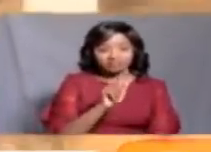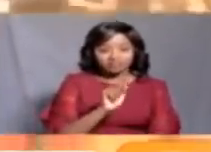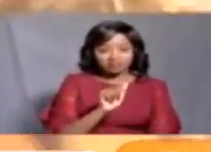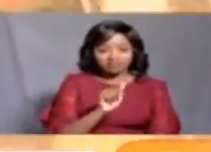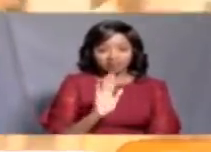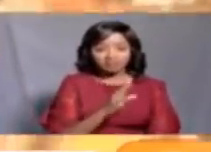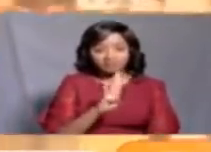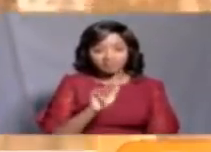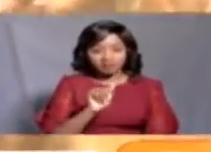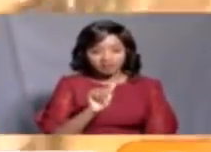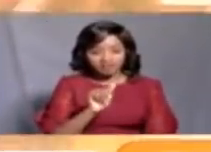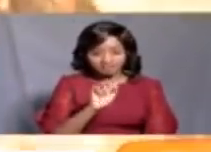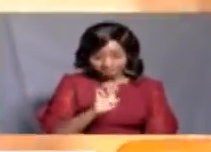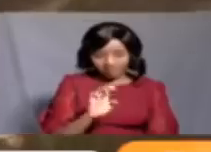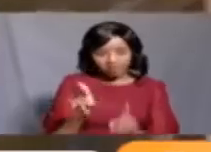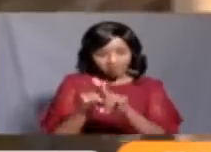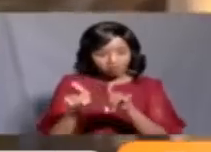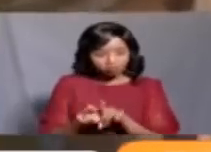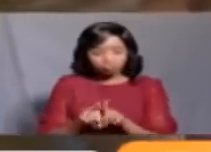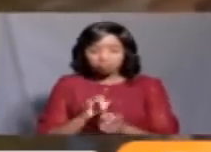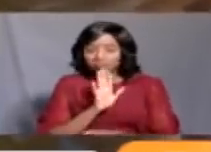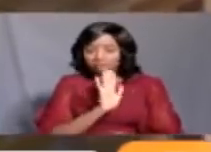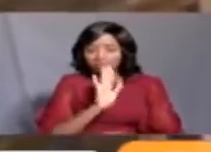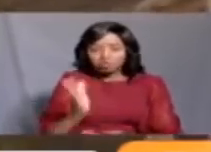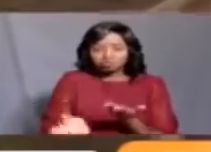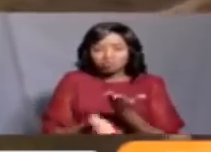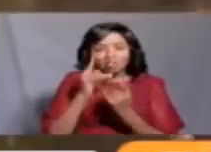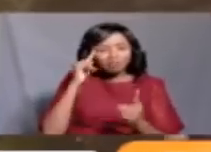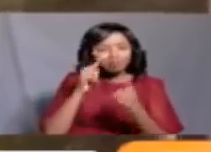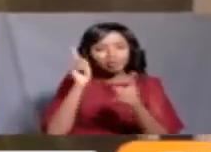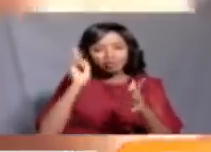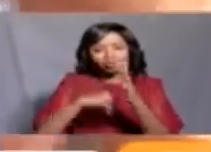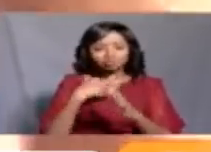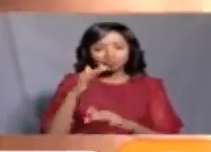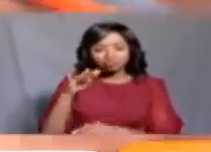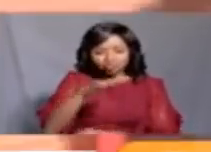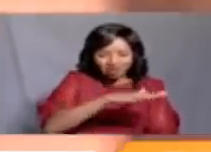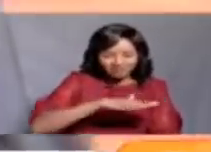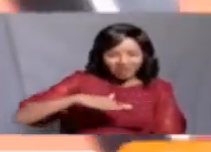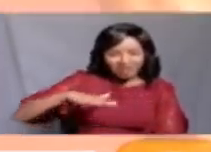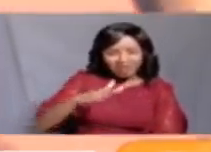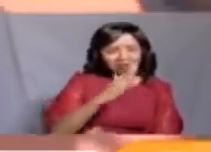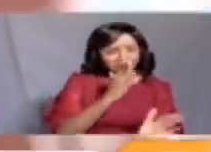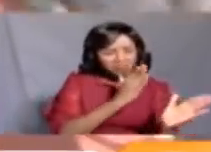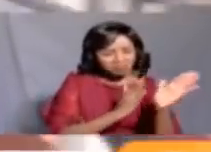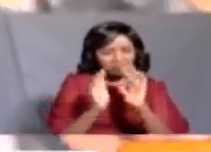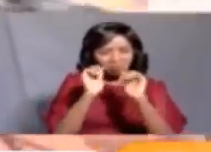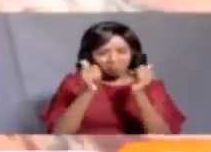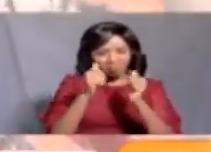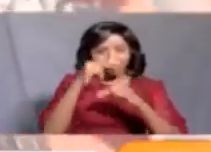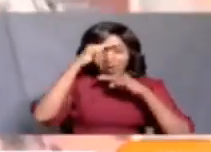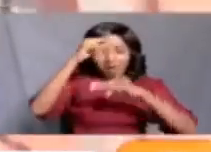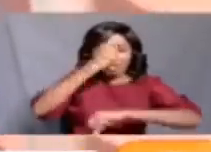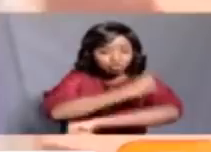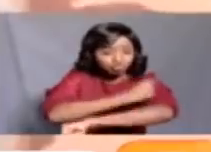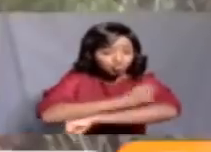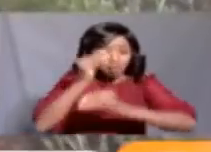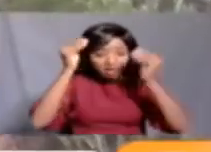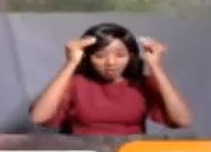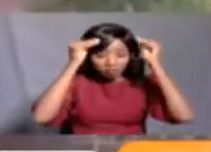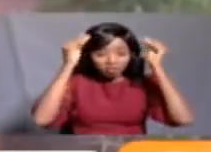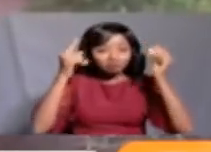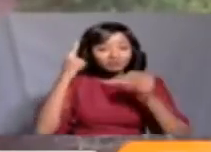Ocean Sports Resorts, aims to raise funds for an eco-friendly scholarship scheme to ensure high school education for